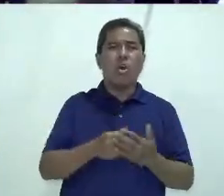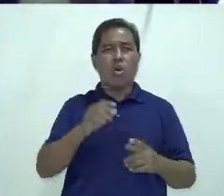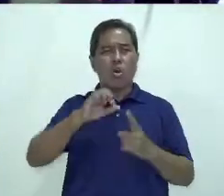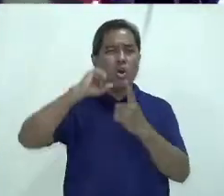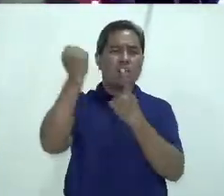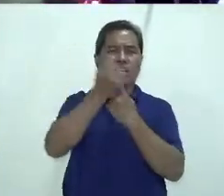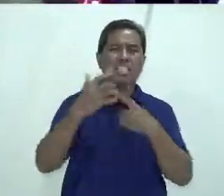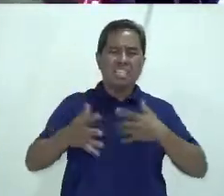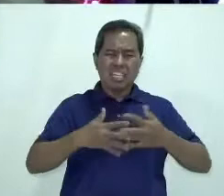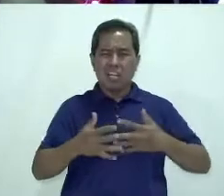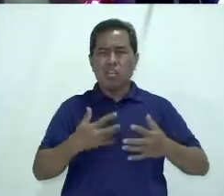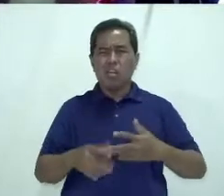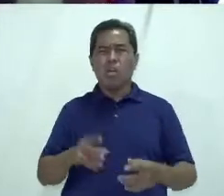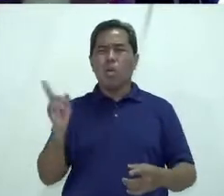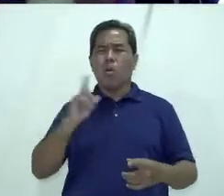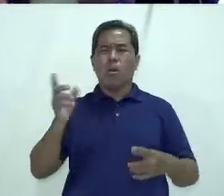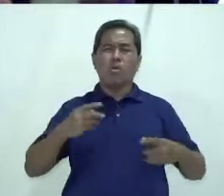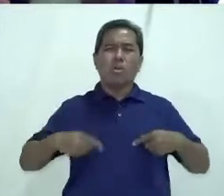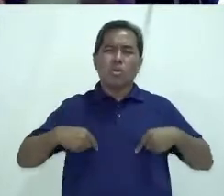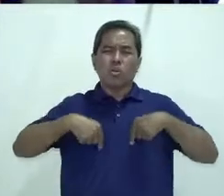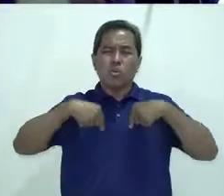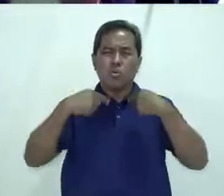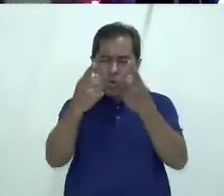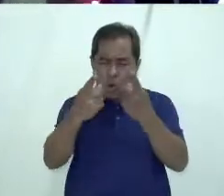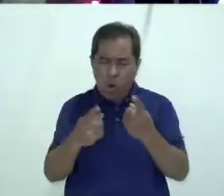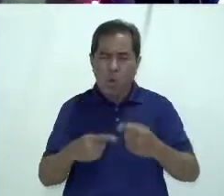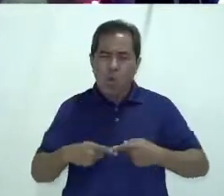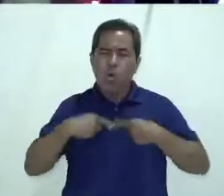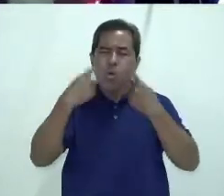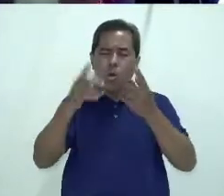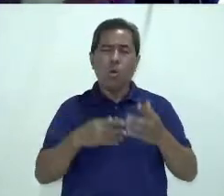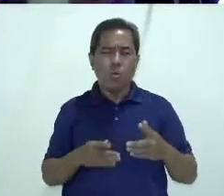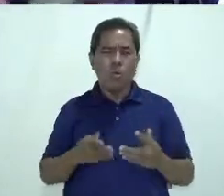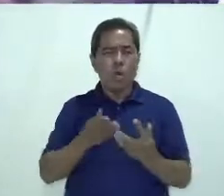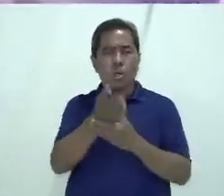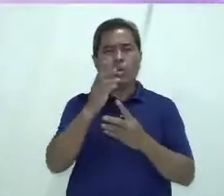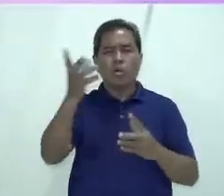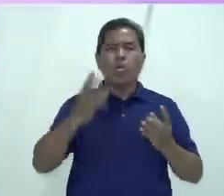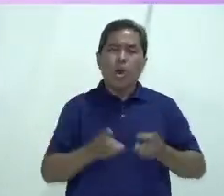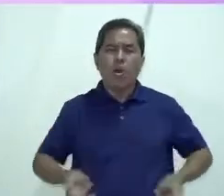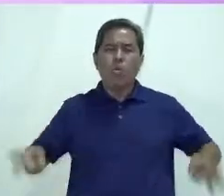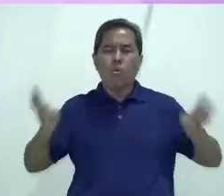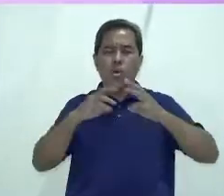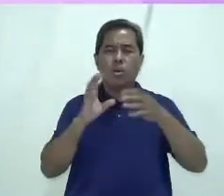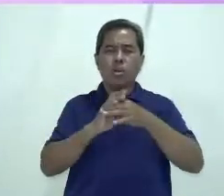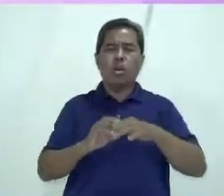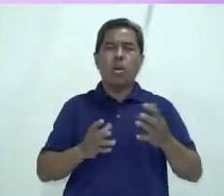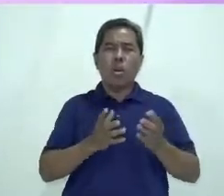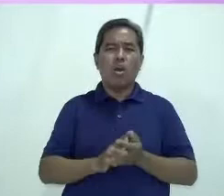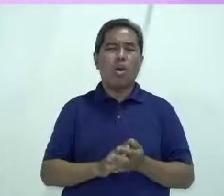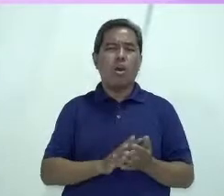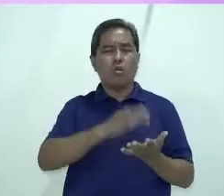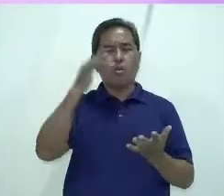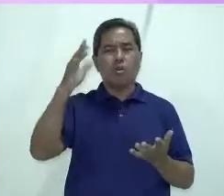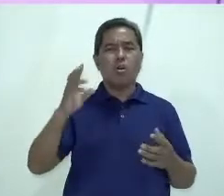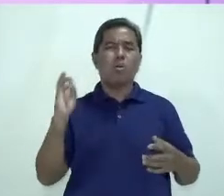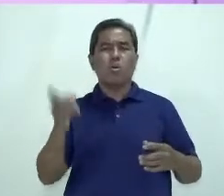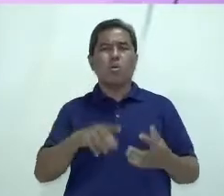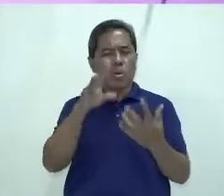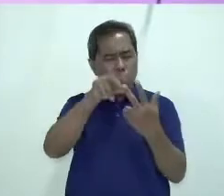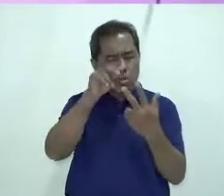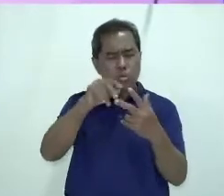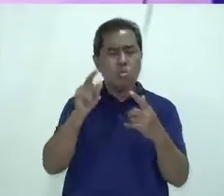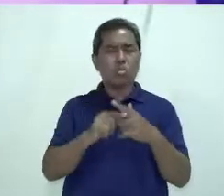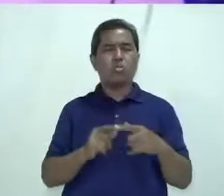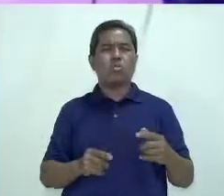facing, despite, Lord God, what we're going through. You remain worthy of glory. You remain worthy of honor, Lord God. We choose today to